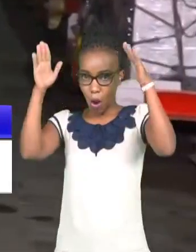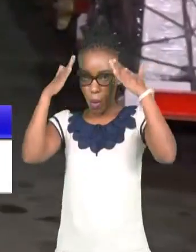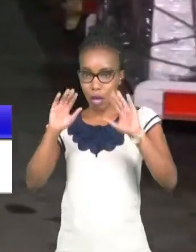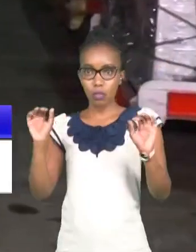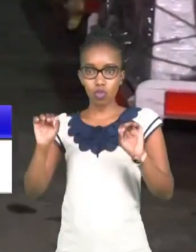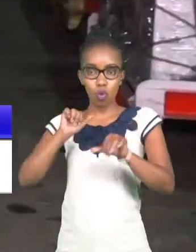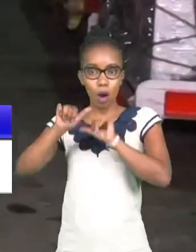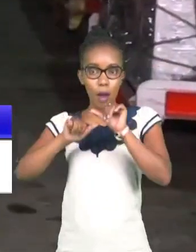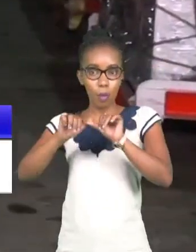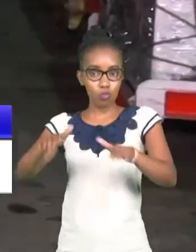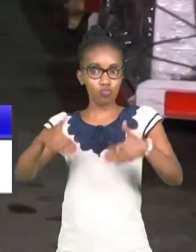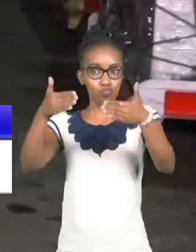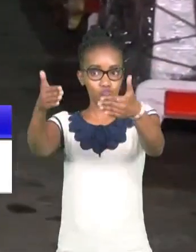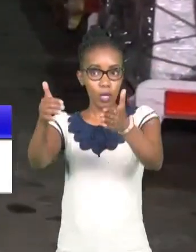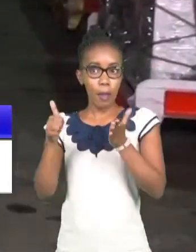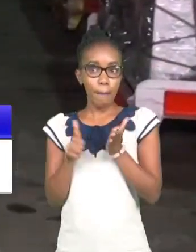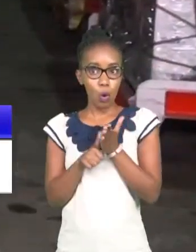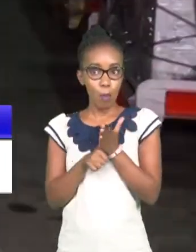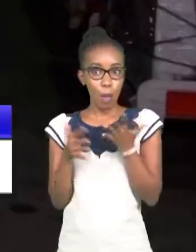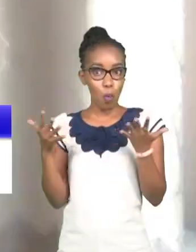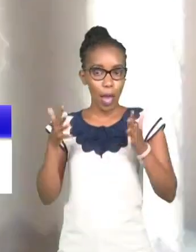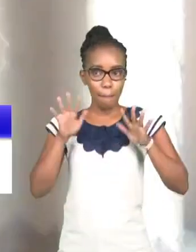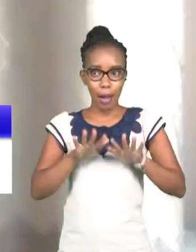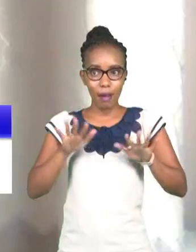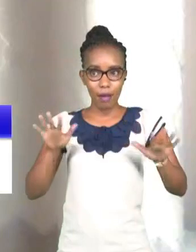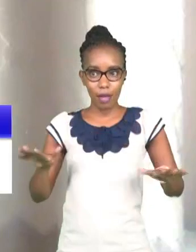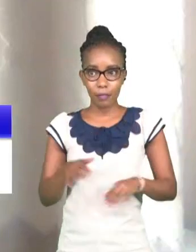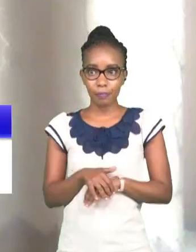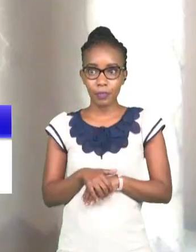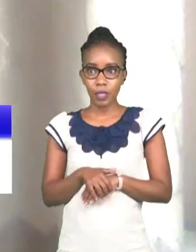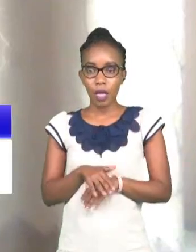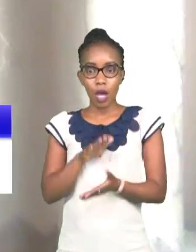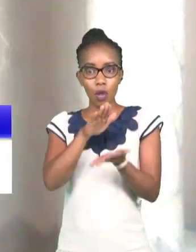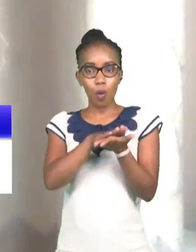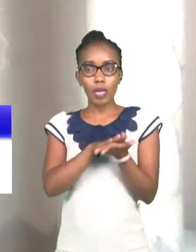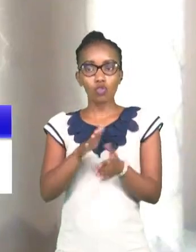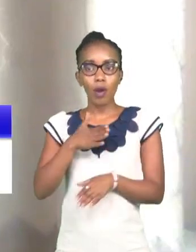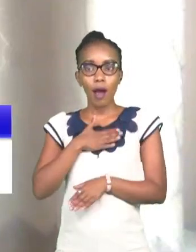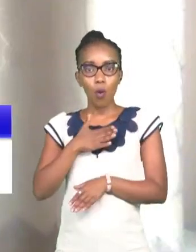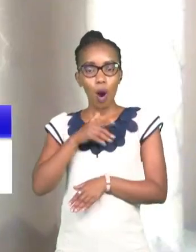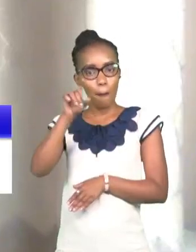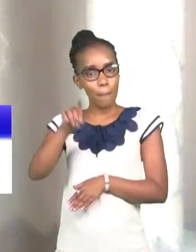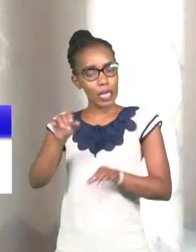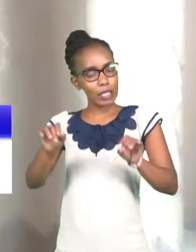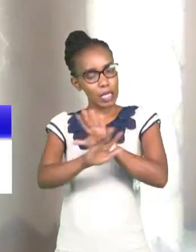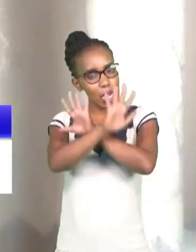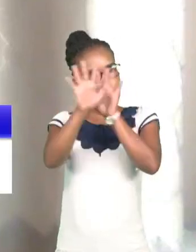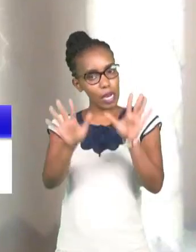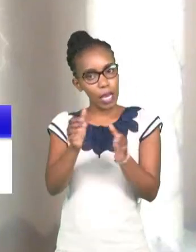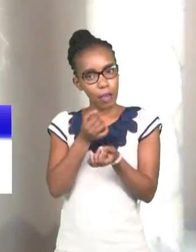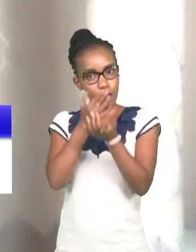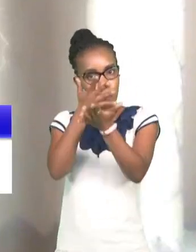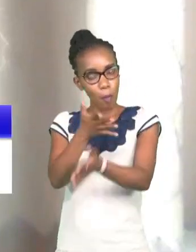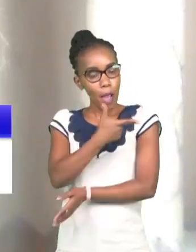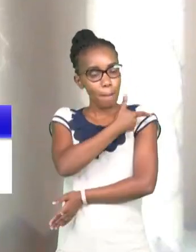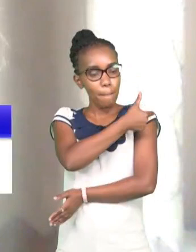distribution, saying the problem lies in market guidelines. It is our recommendation that we need to be clear as to whether vaccines